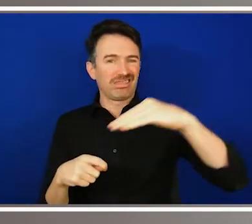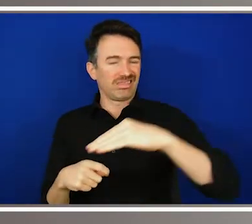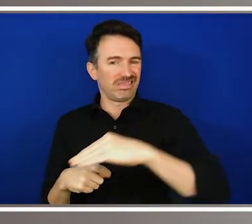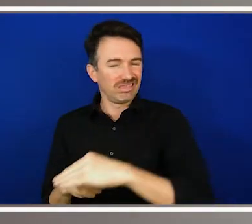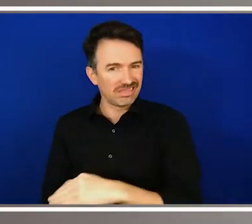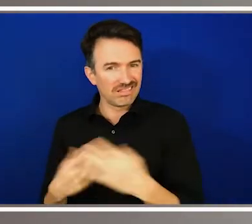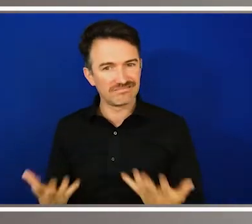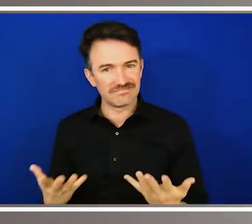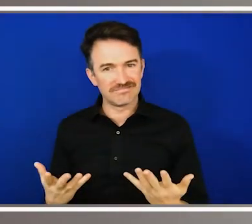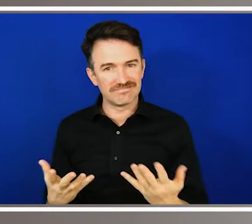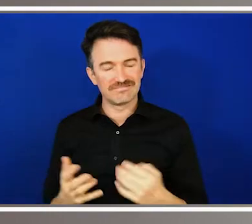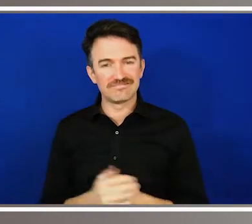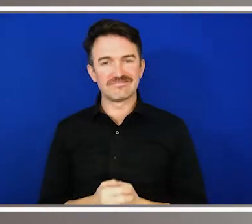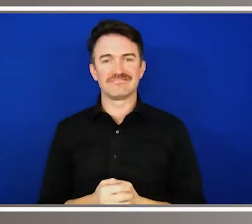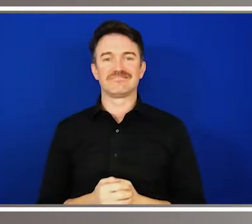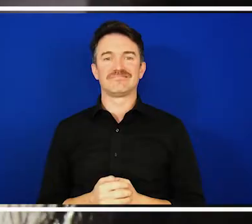started dropping.